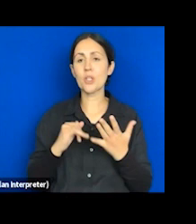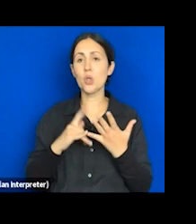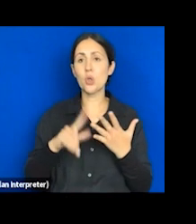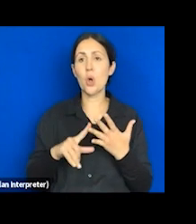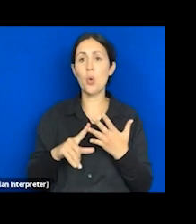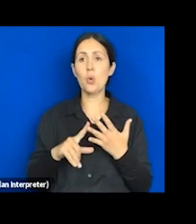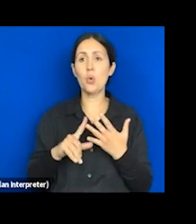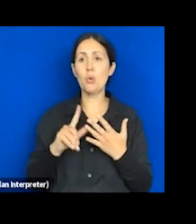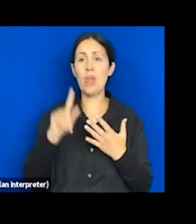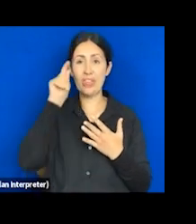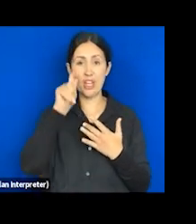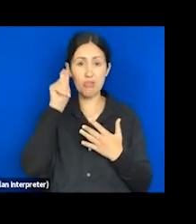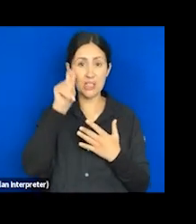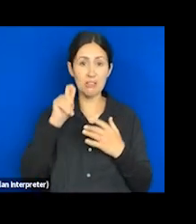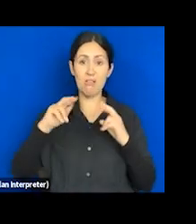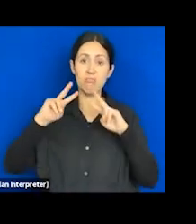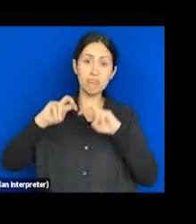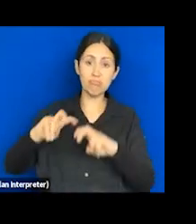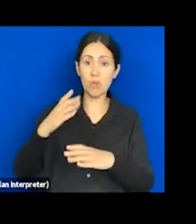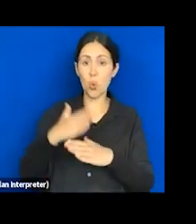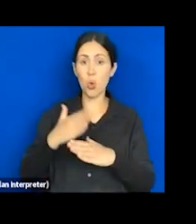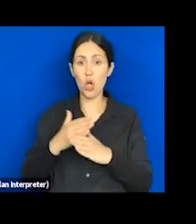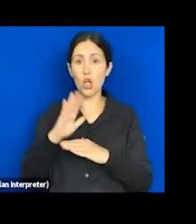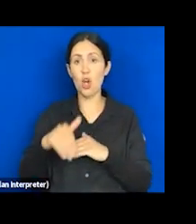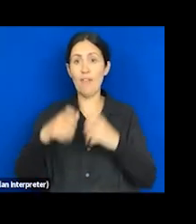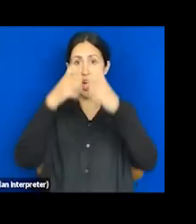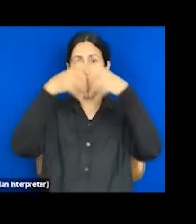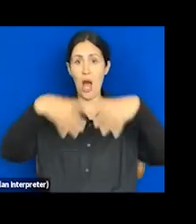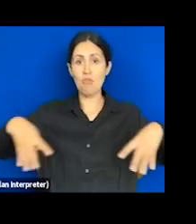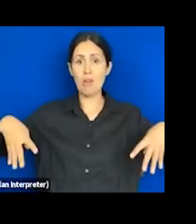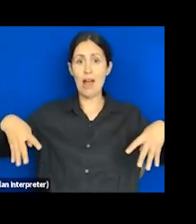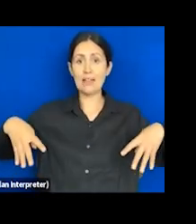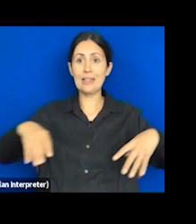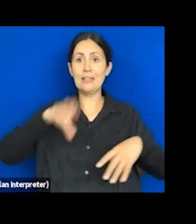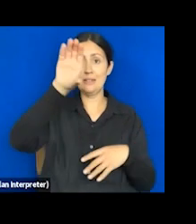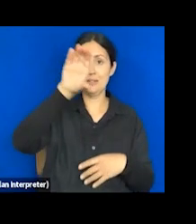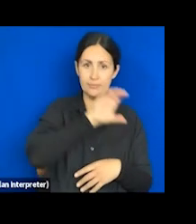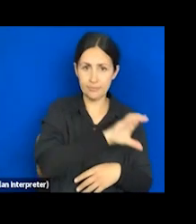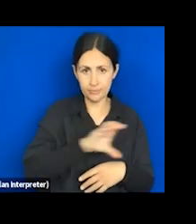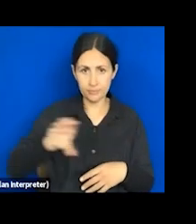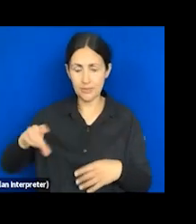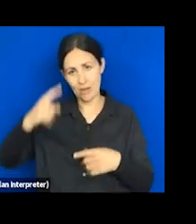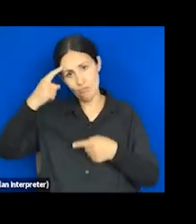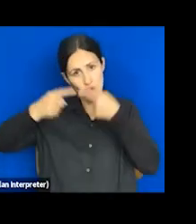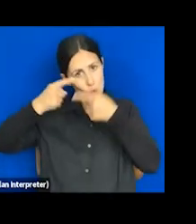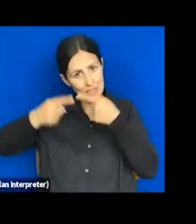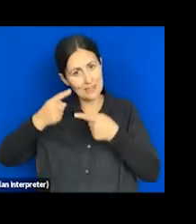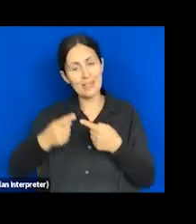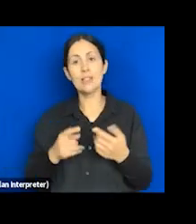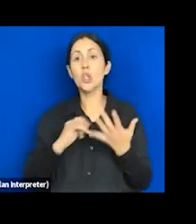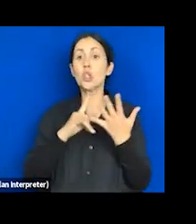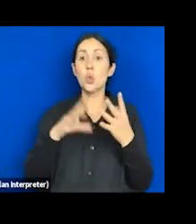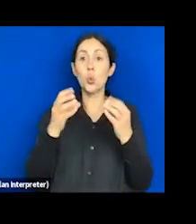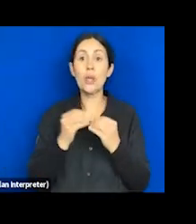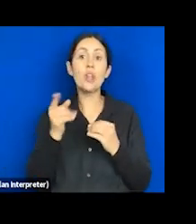theoretical and empirical work around hierarchical predictive processing. And the principle is that under